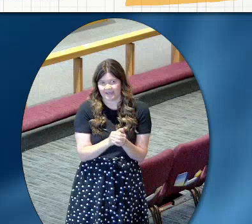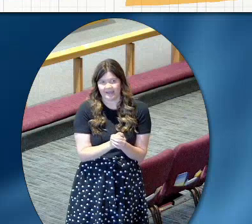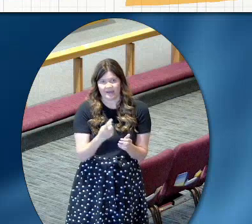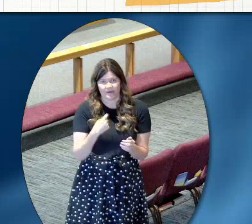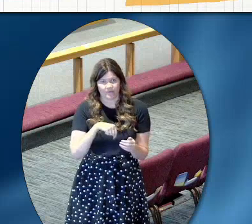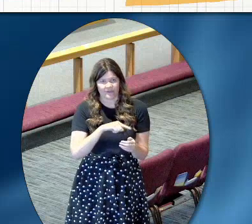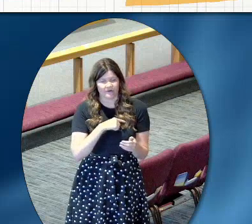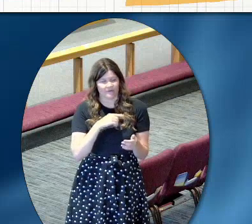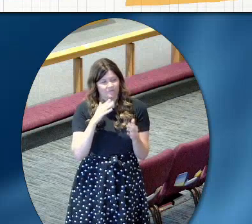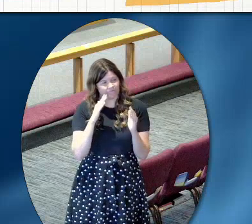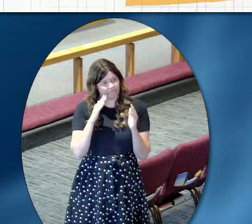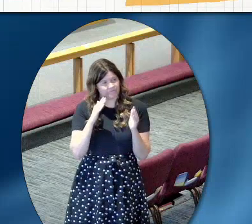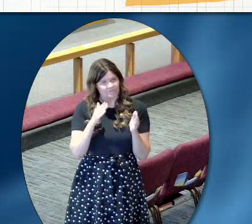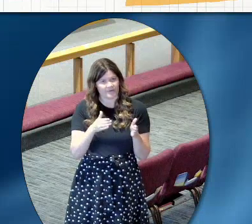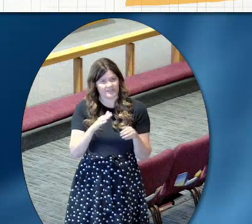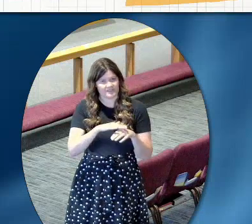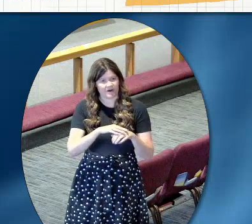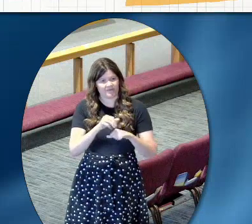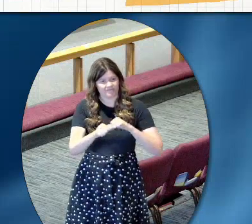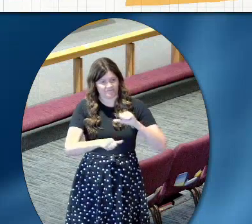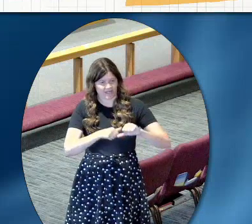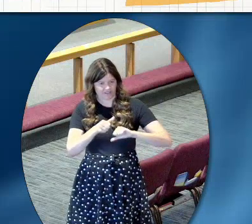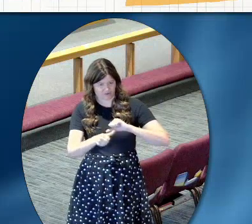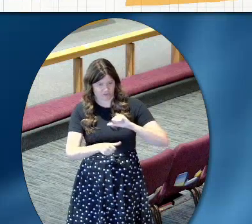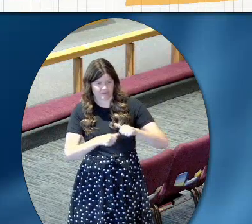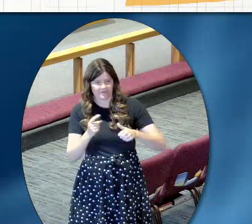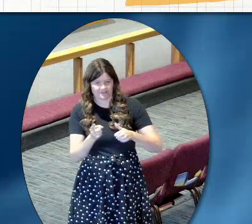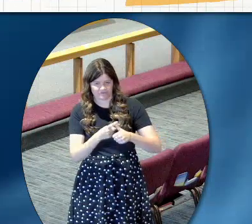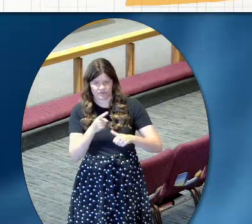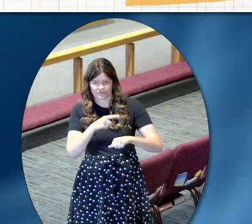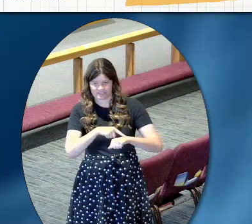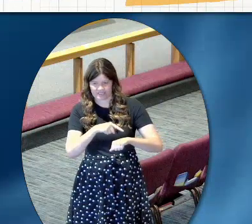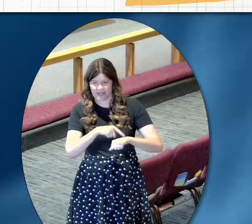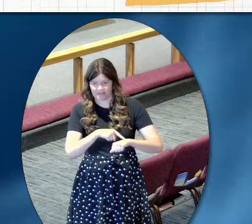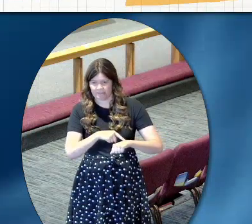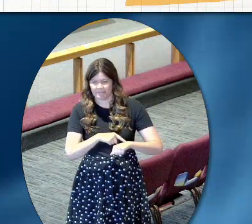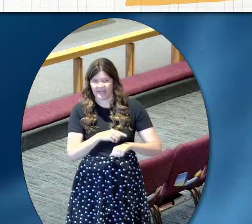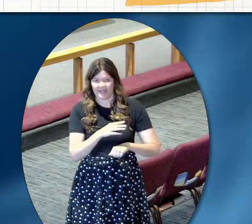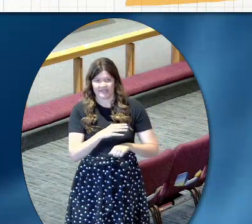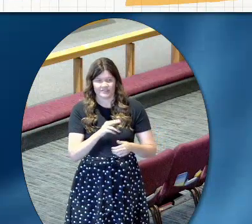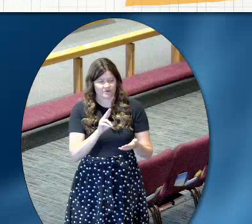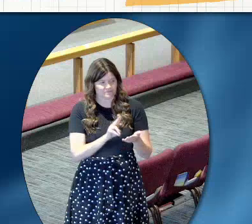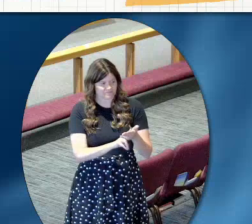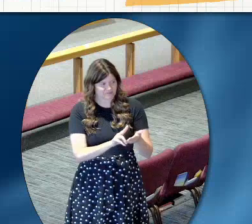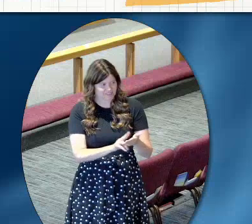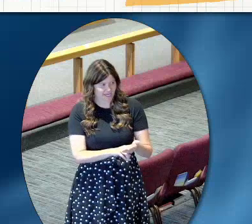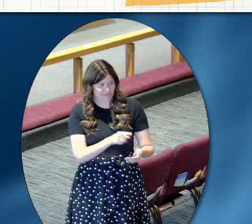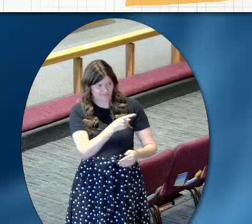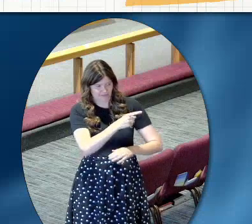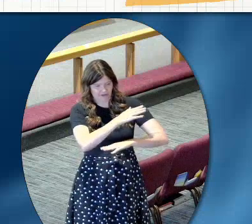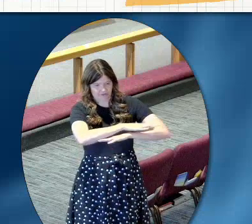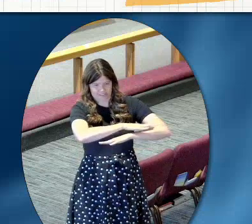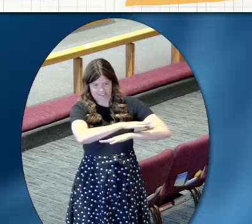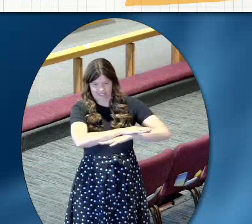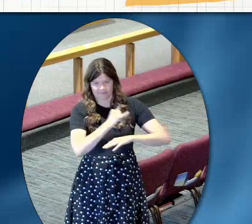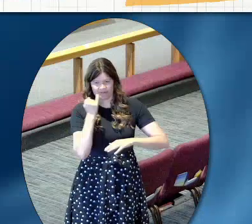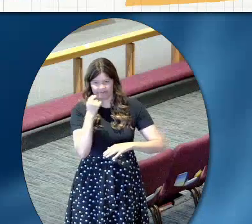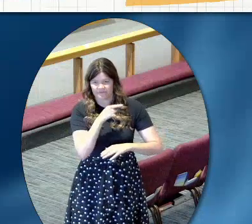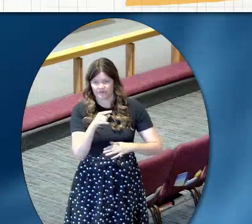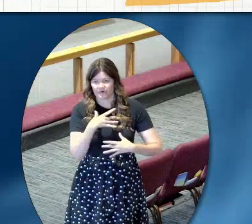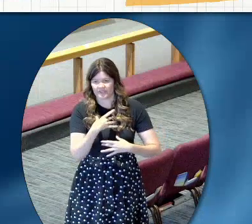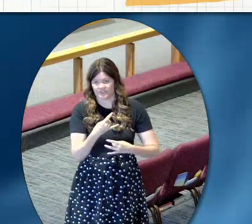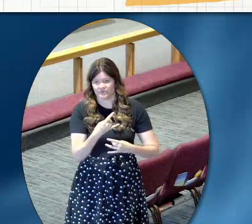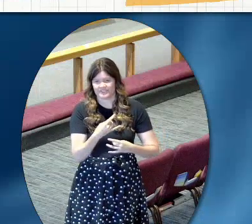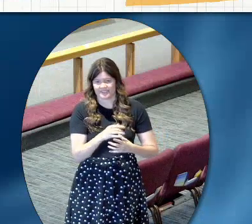be centered around fellowship this first time. And so sign up in the narthex if you'd be interested in